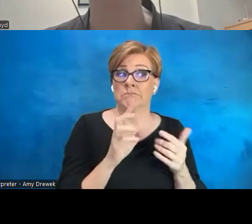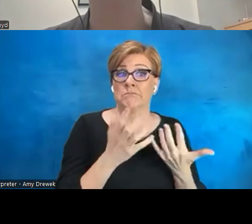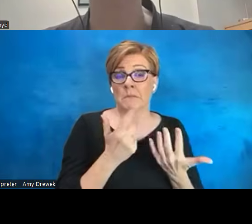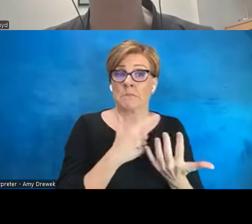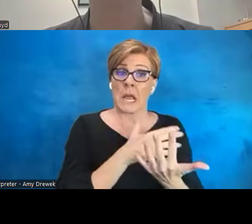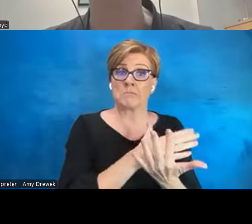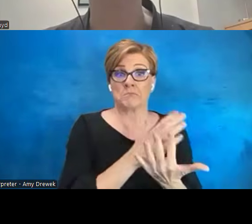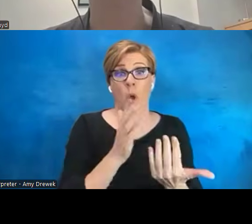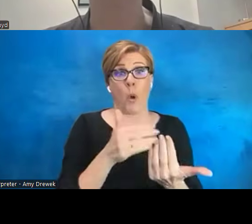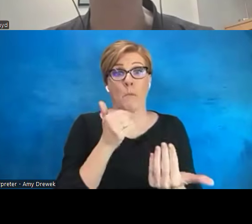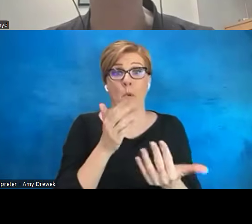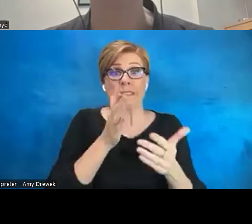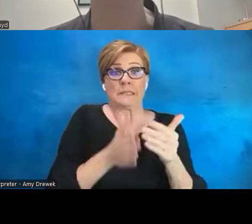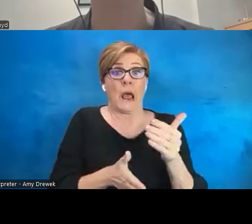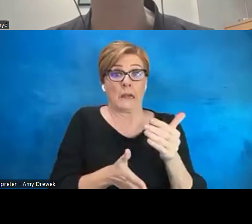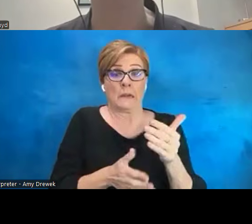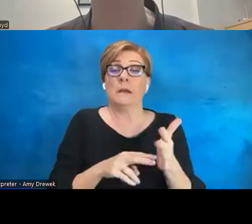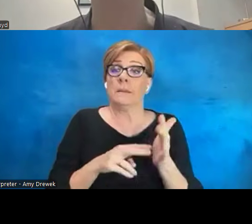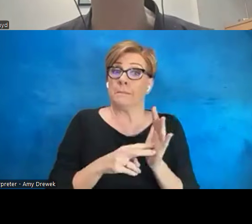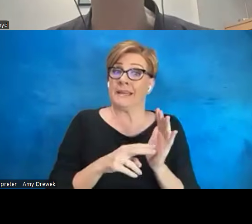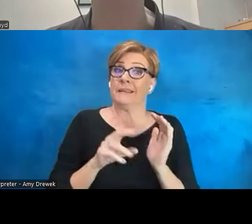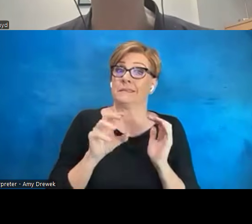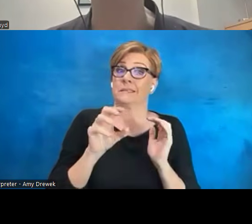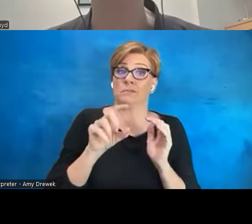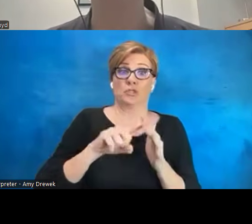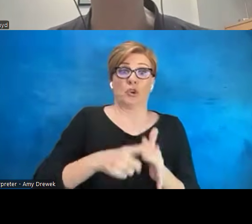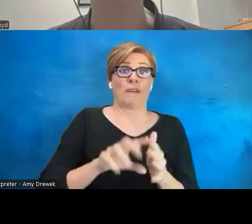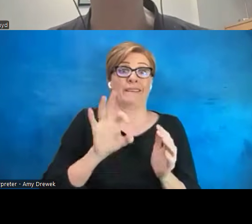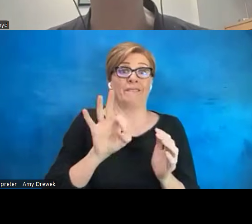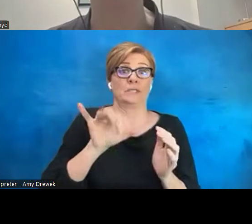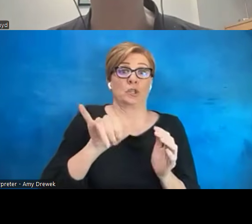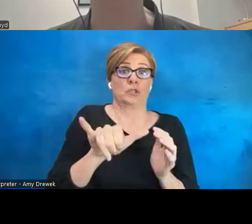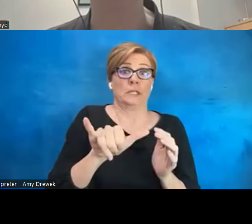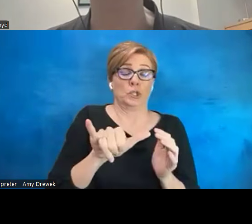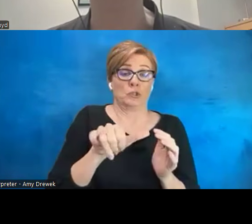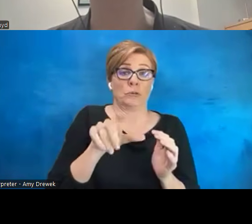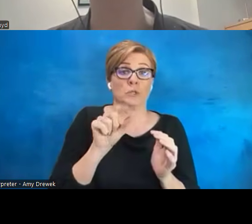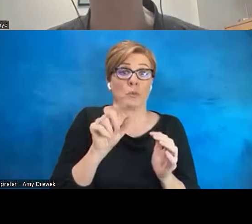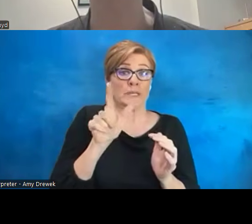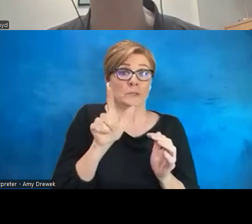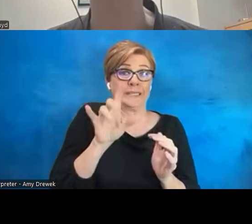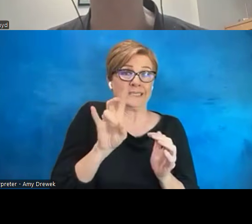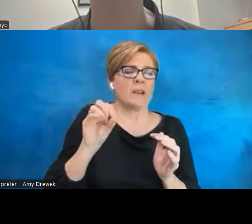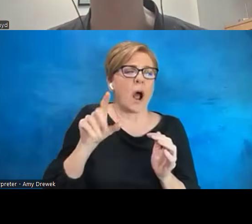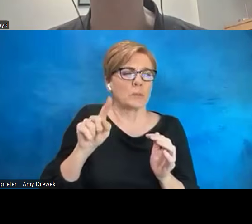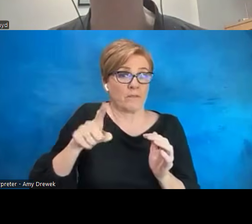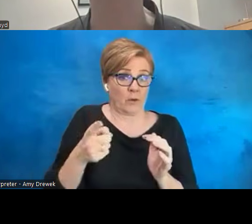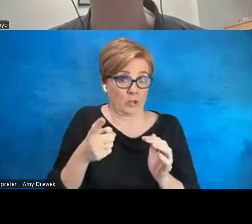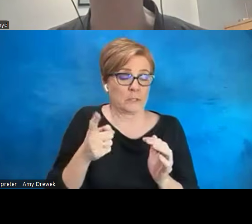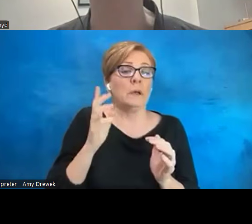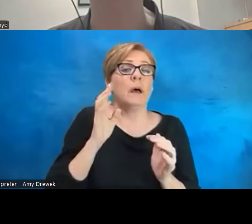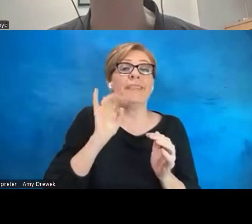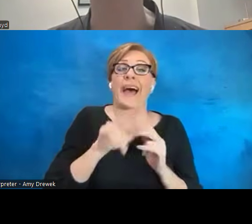is looking at the start of fiscal year 27, which will be October 1st, to start moving more and more of